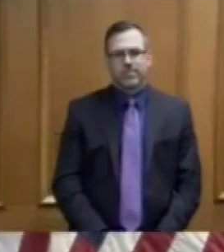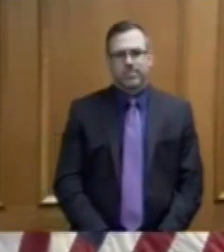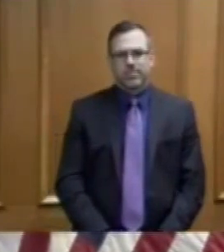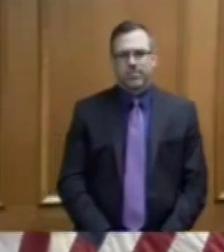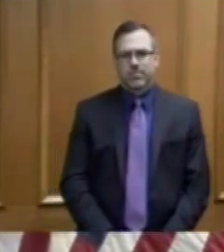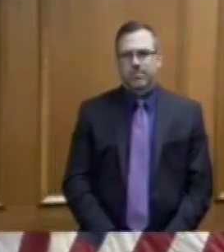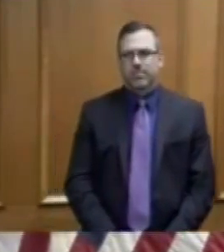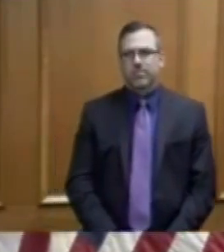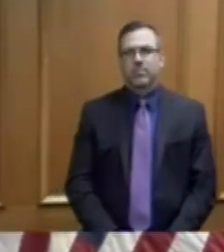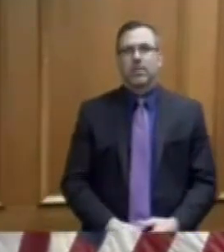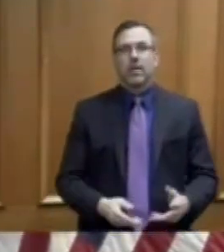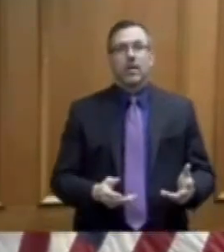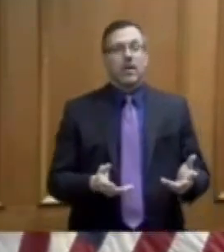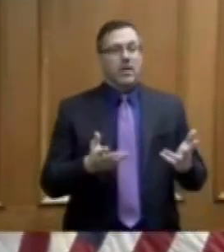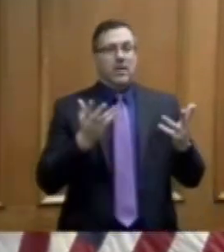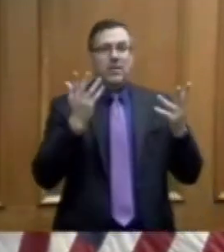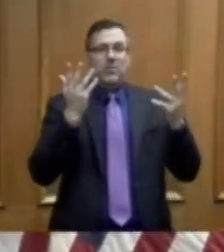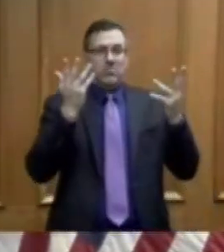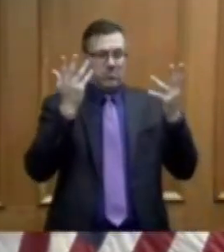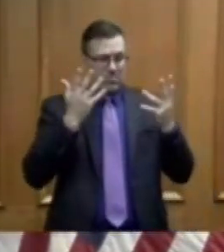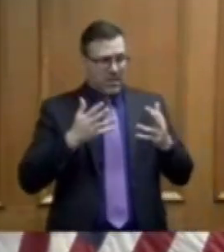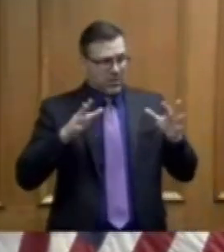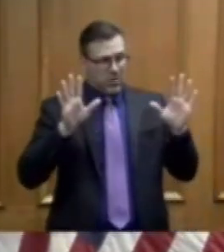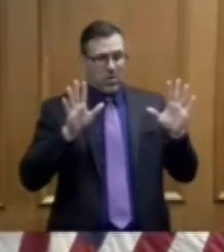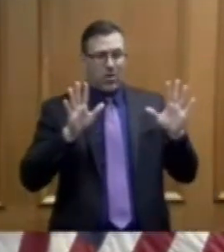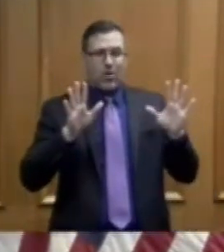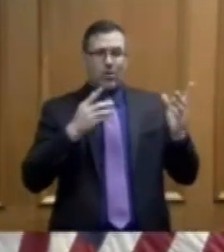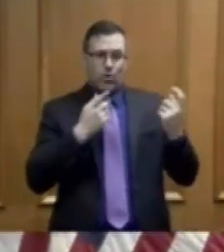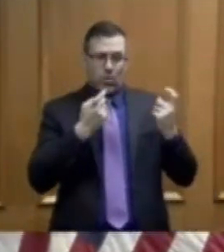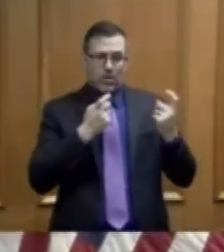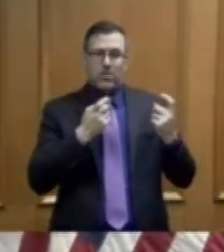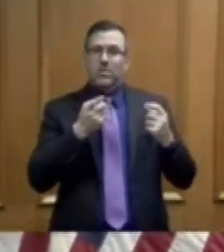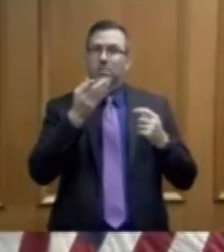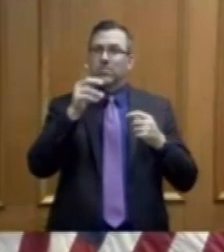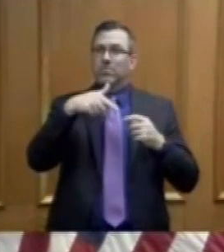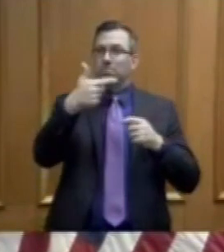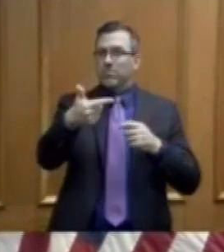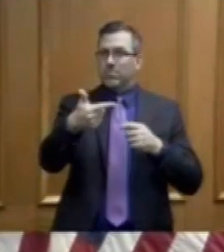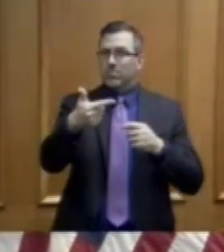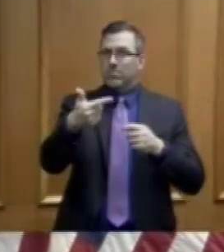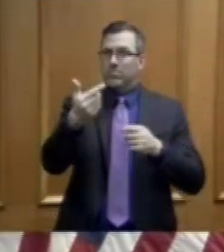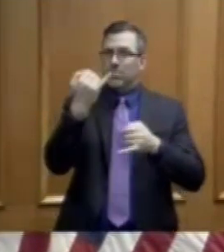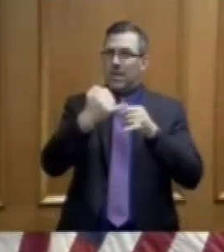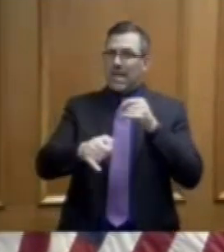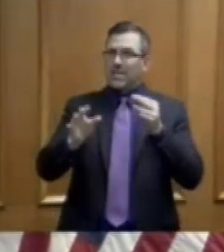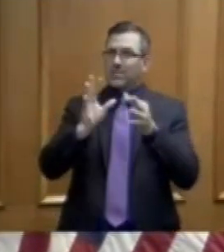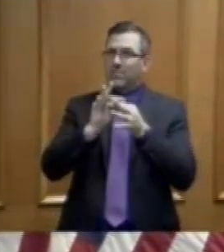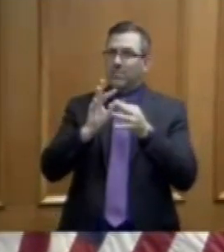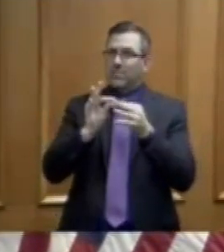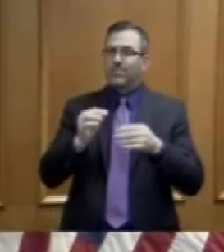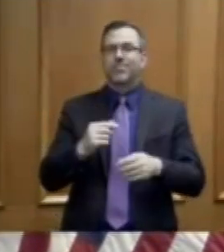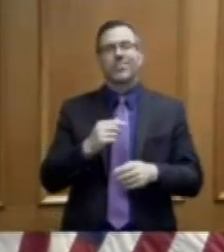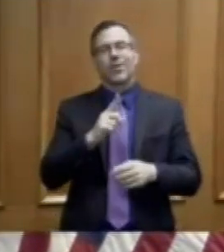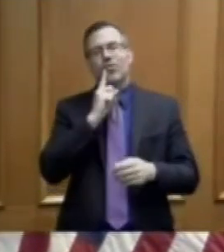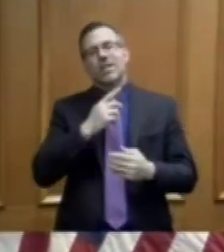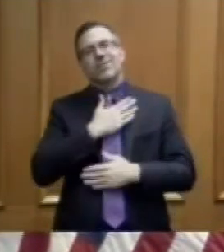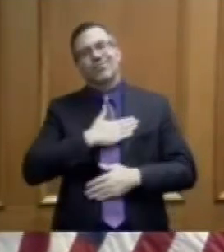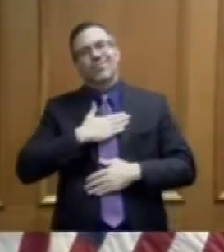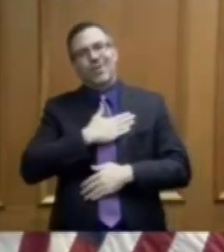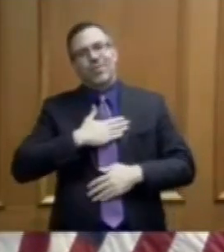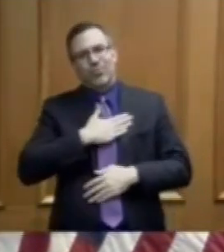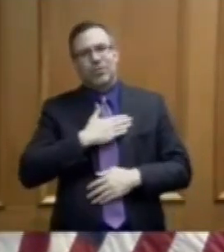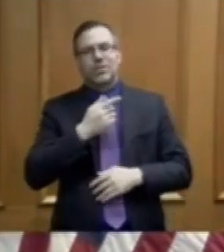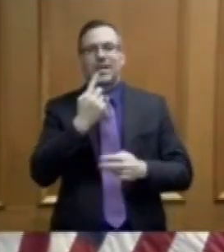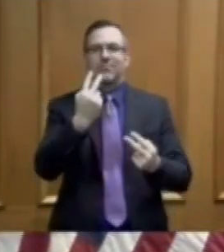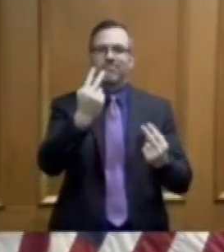That's all the time we're giving to questions today. Governor, if you would like to make a closing statement. We appreciate all of you tuning in. We appreciate all the